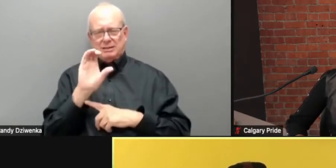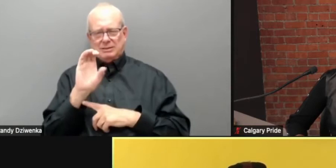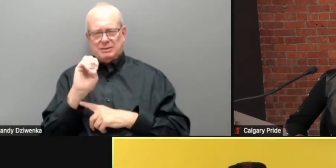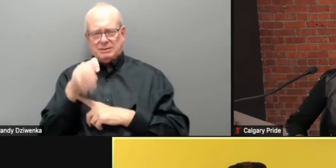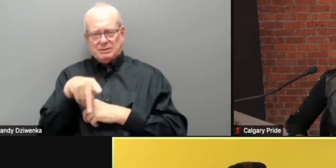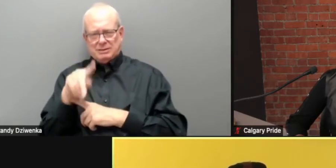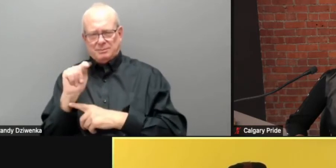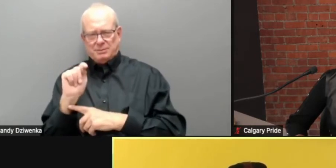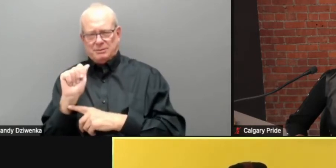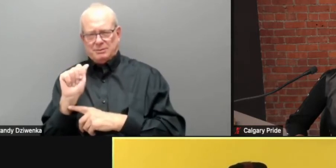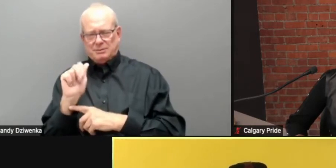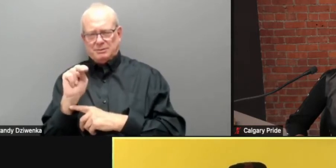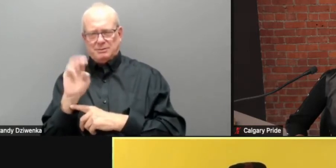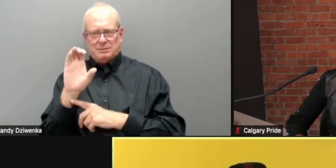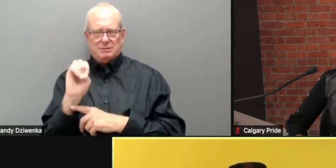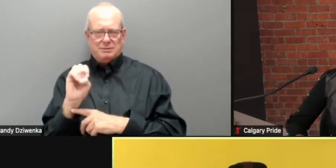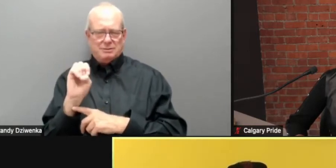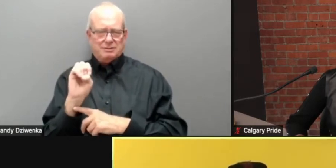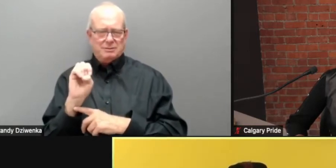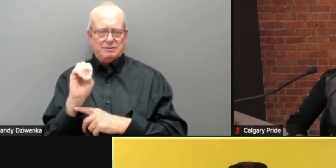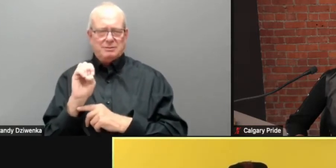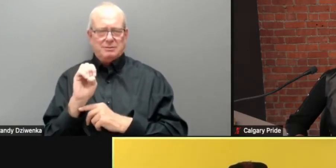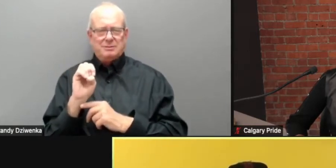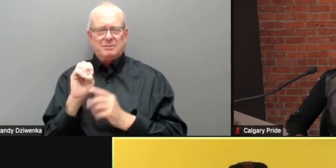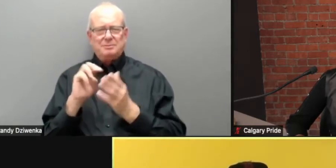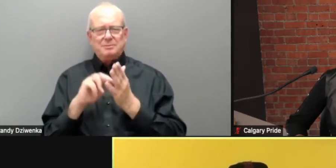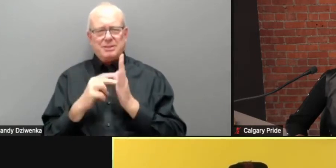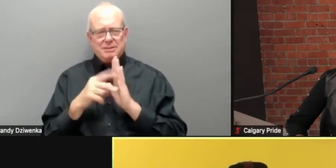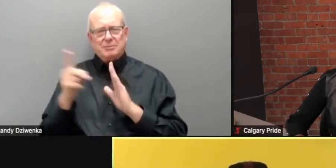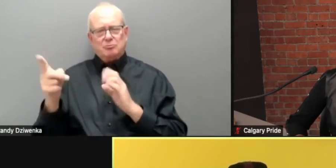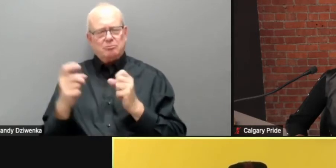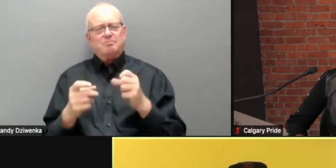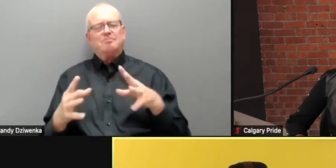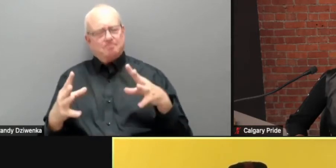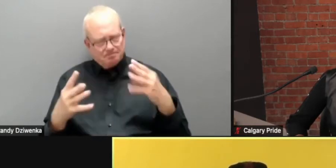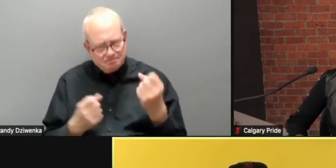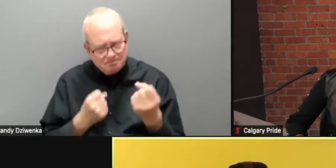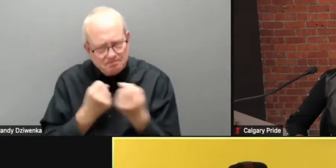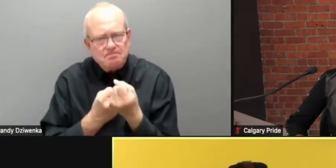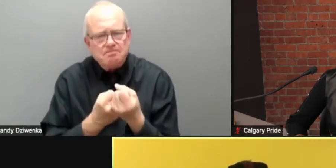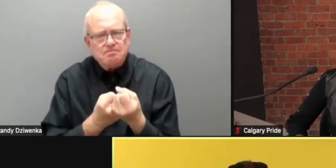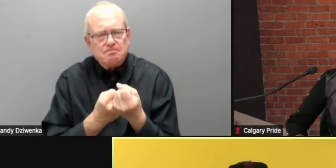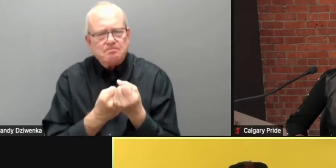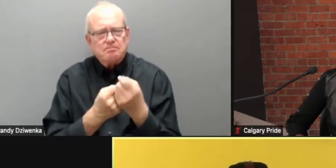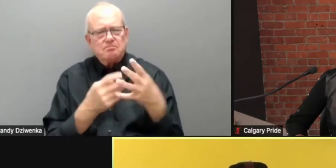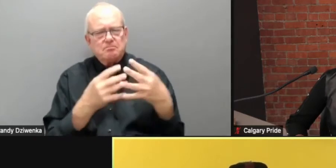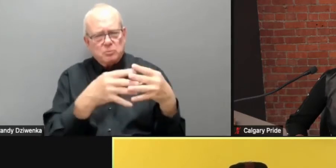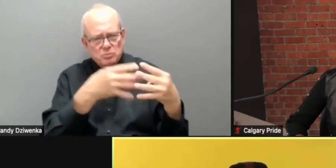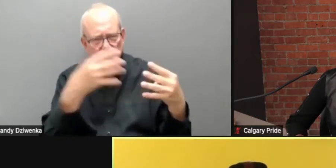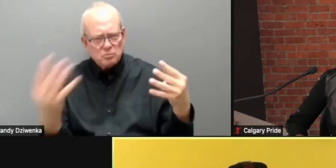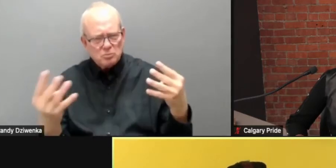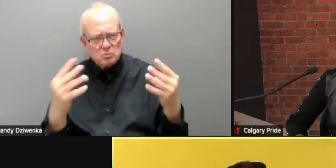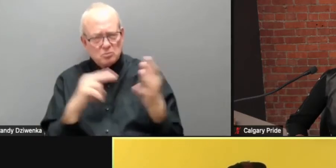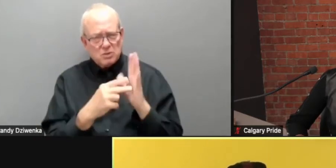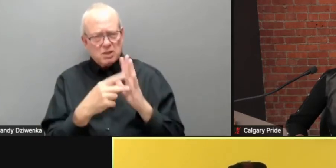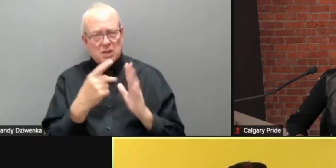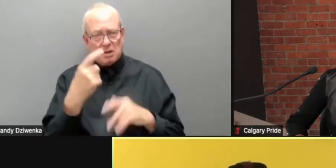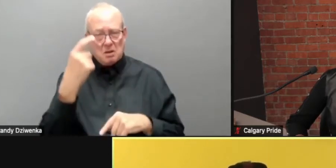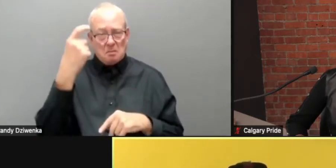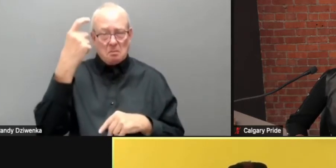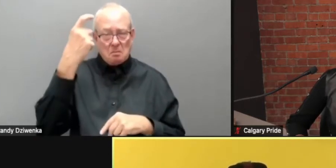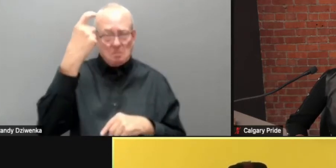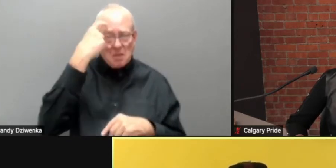us and say that homosexuality is not a mental disorder. Then we have Bollywood is supporting us. Media is of